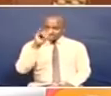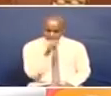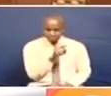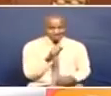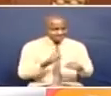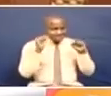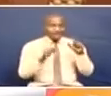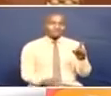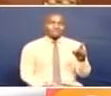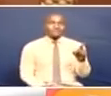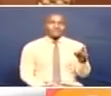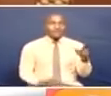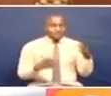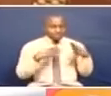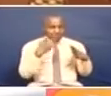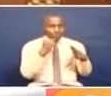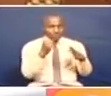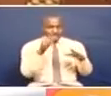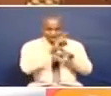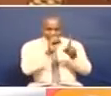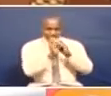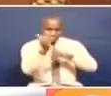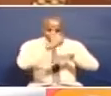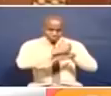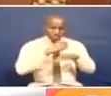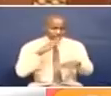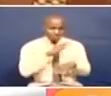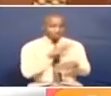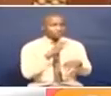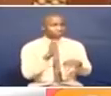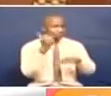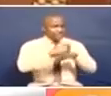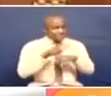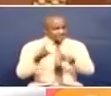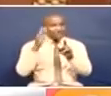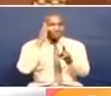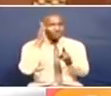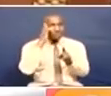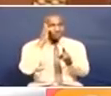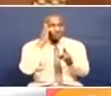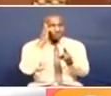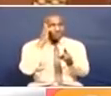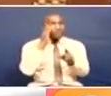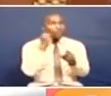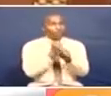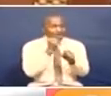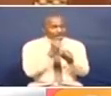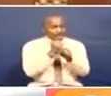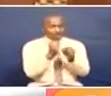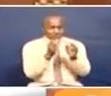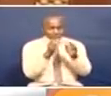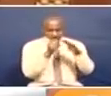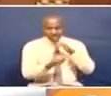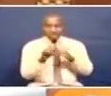people who set up the system, the committee, is the one who knows. And they are working, all of them, under him.